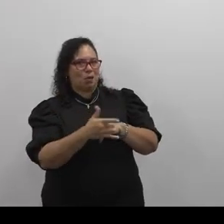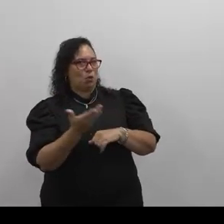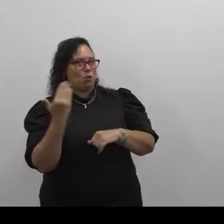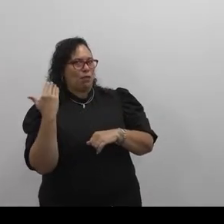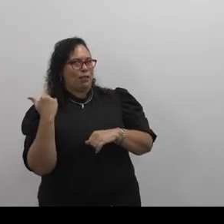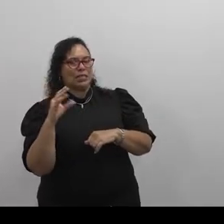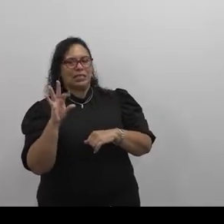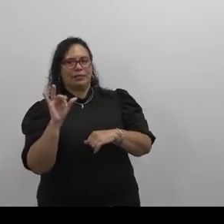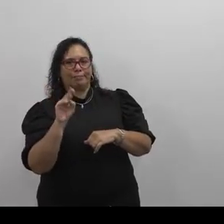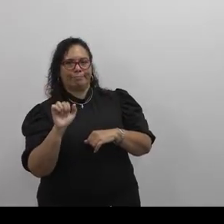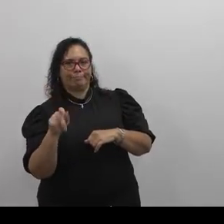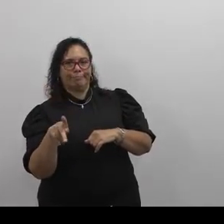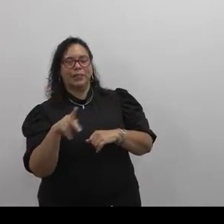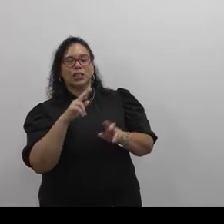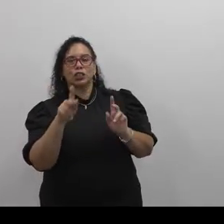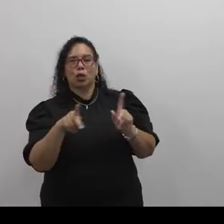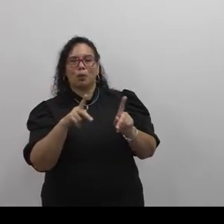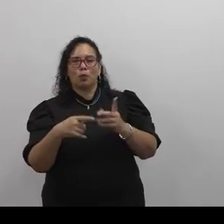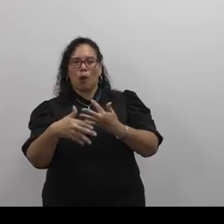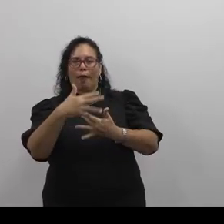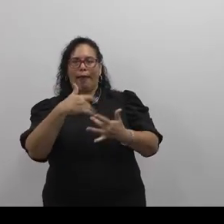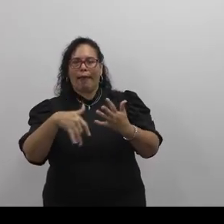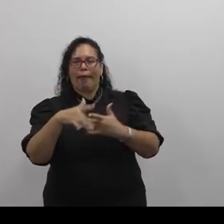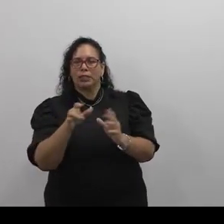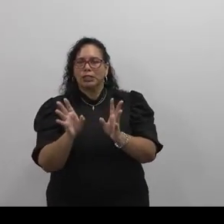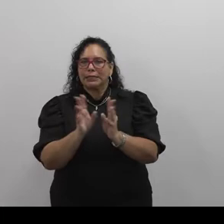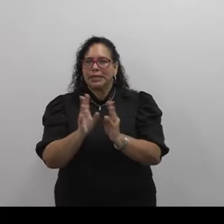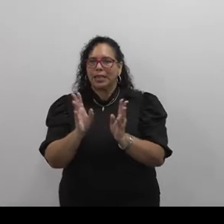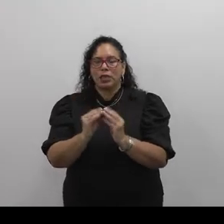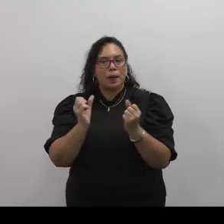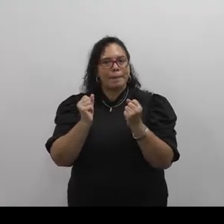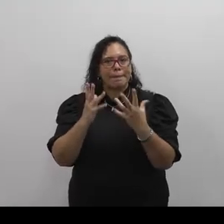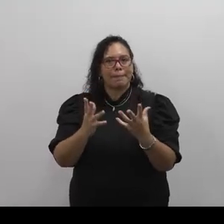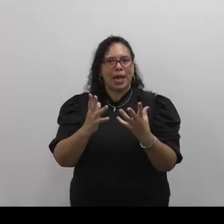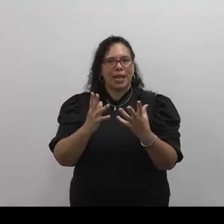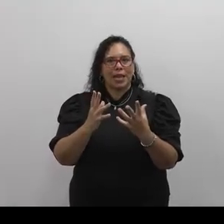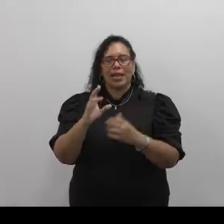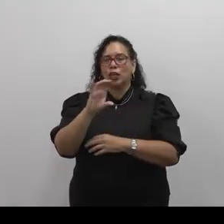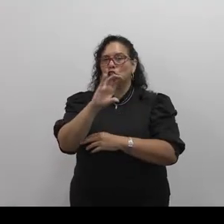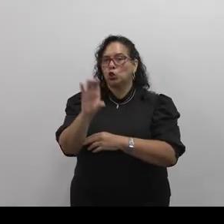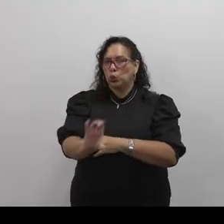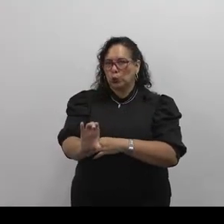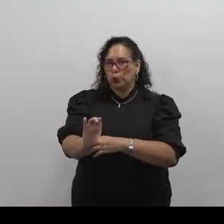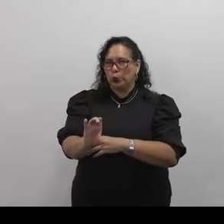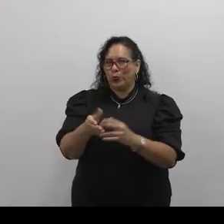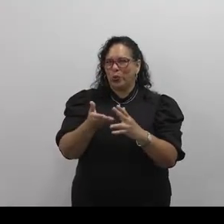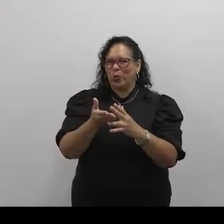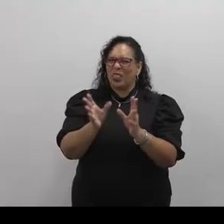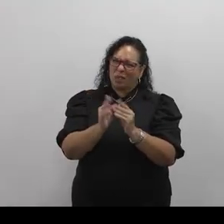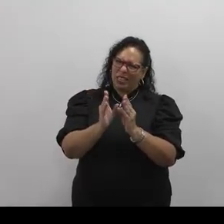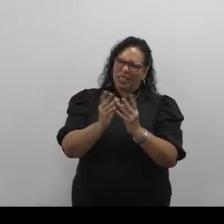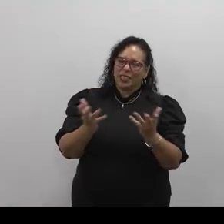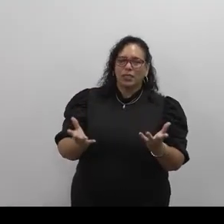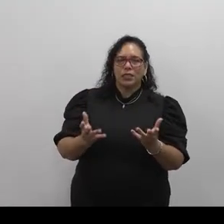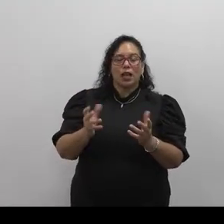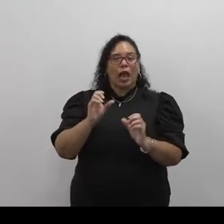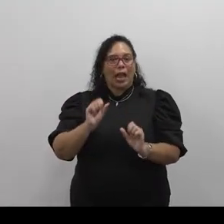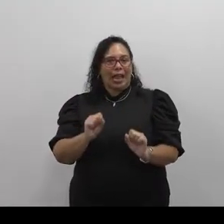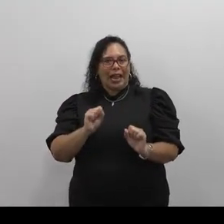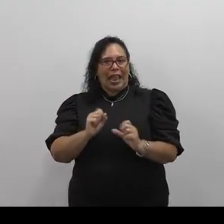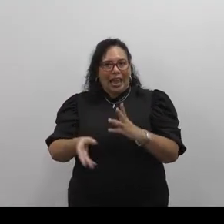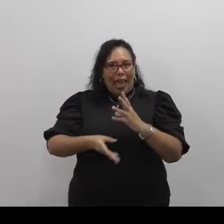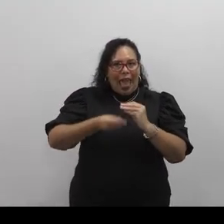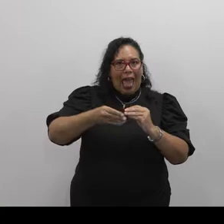efforts. So folks who would engage via these sessions, many of them being Zoom sessions, would have the ability to still jump in and add